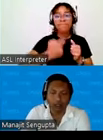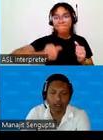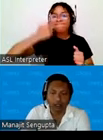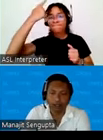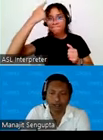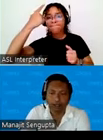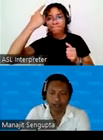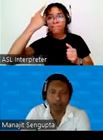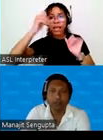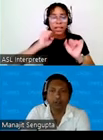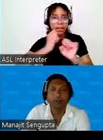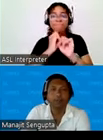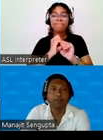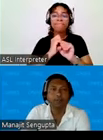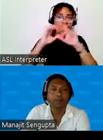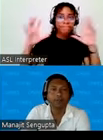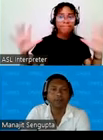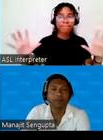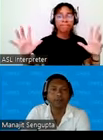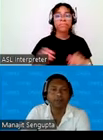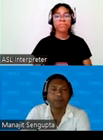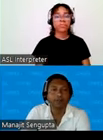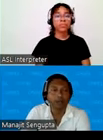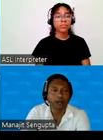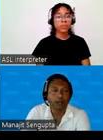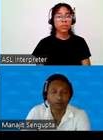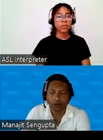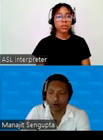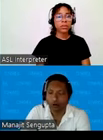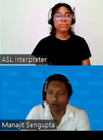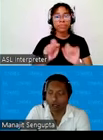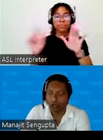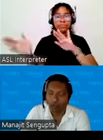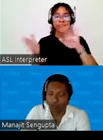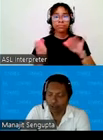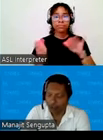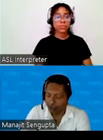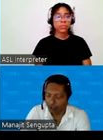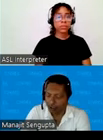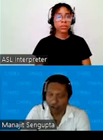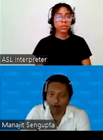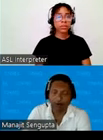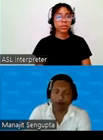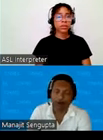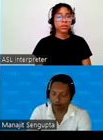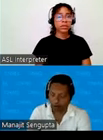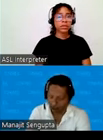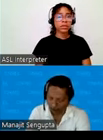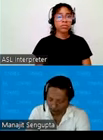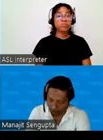Next slide, please. So as I mentioned, that